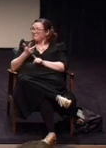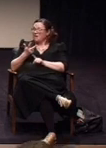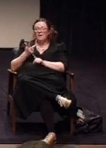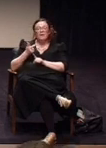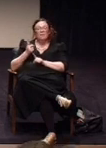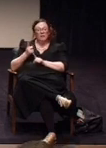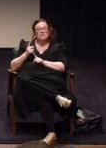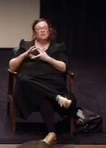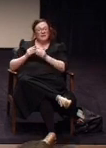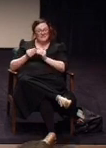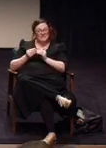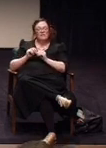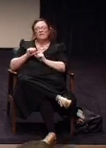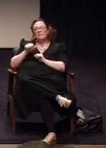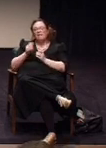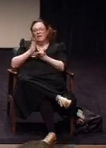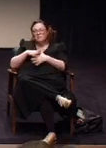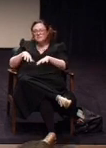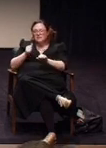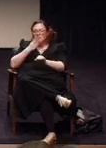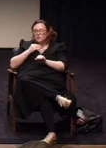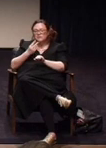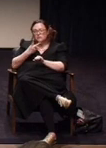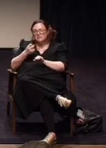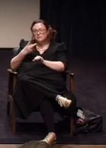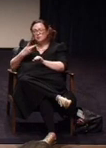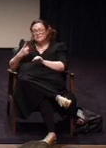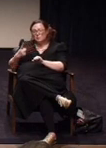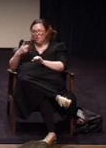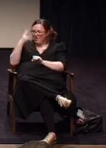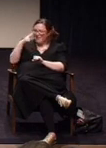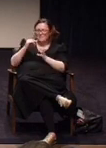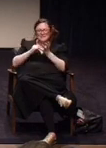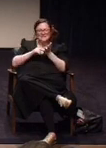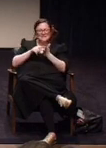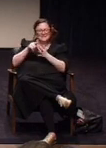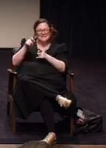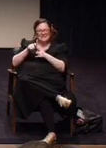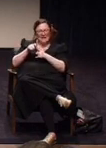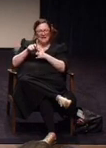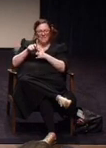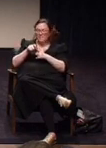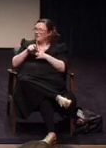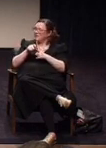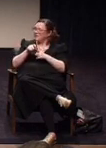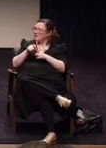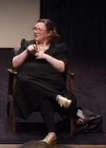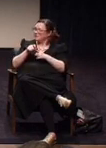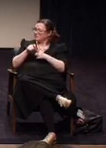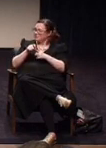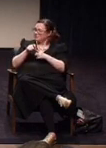2021. And its name is STEP. It's developed by SOS Alarm together with Kadi, a Danish